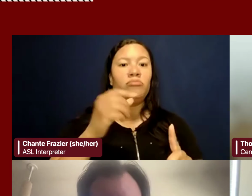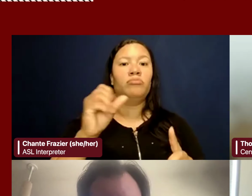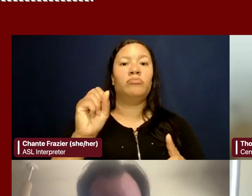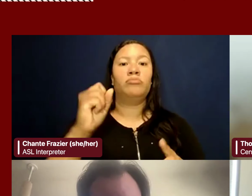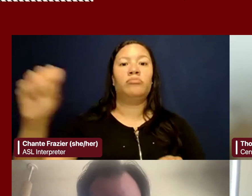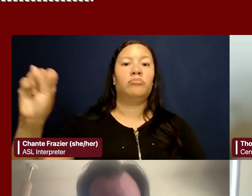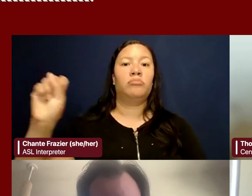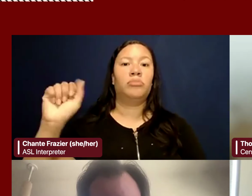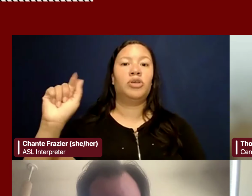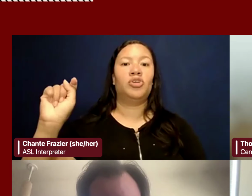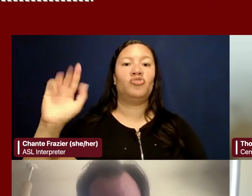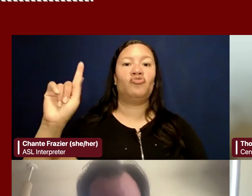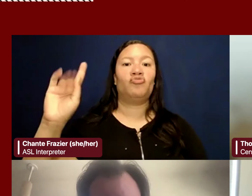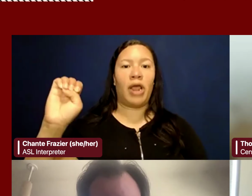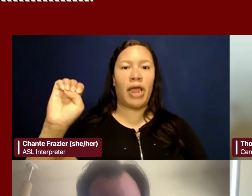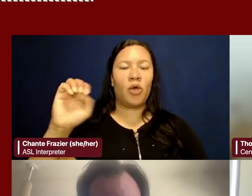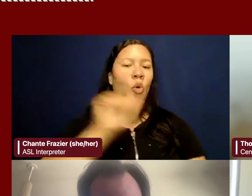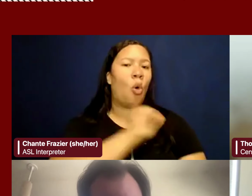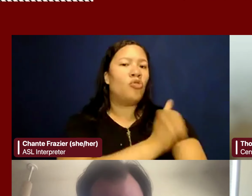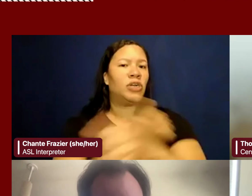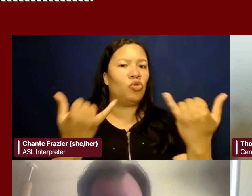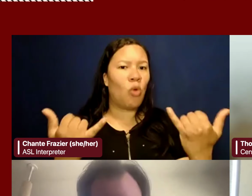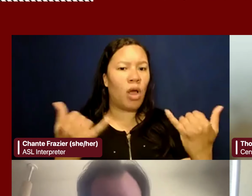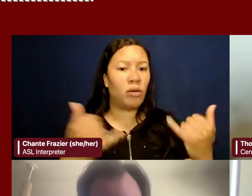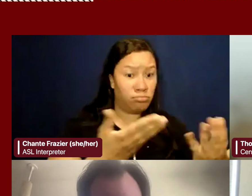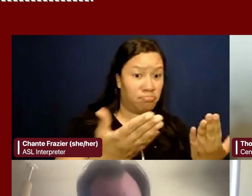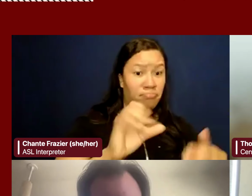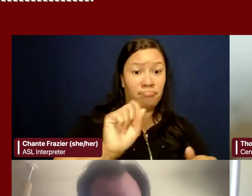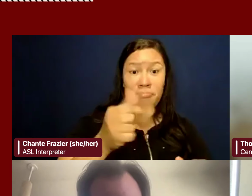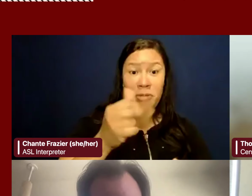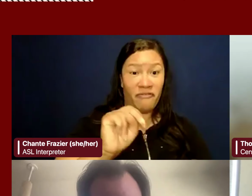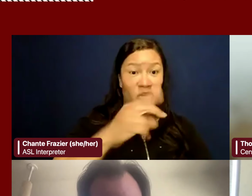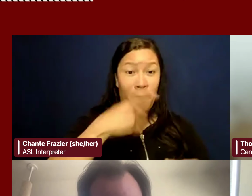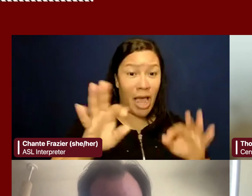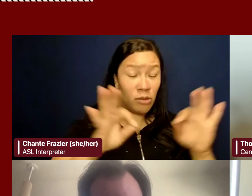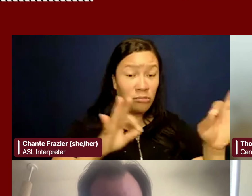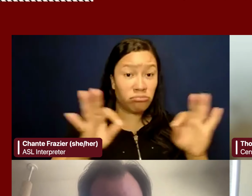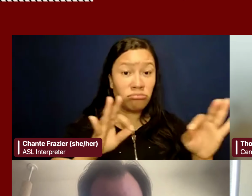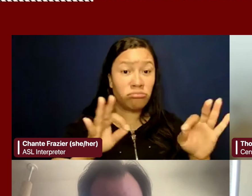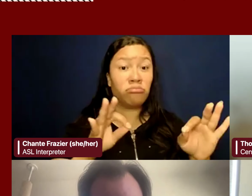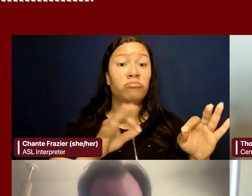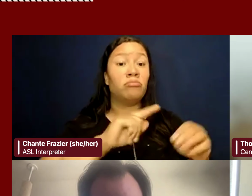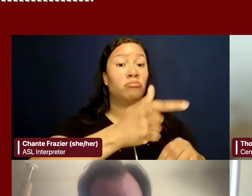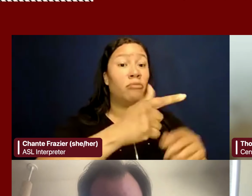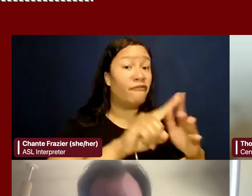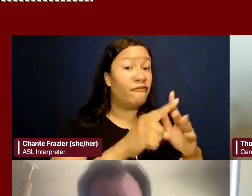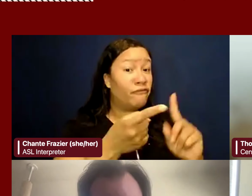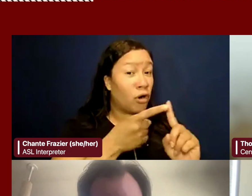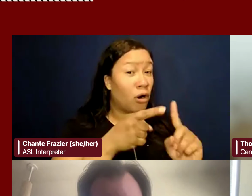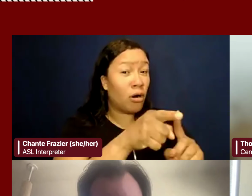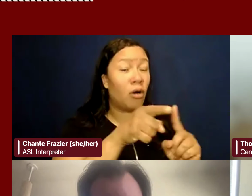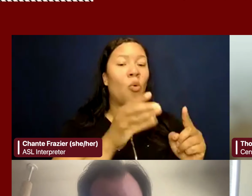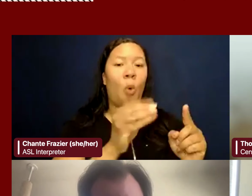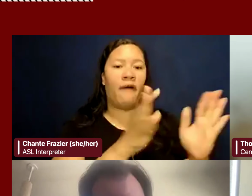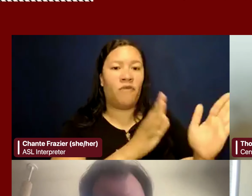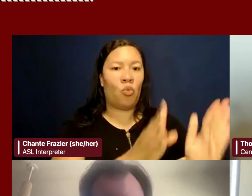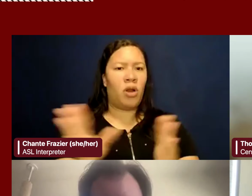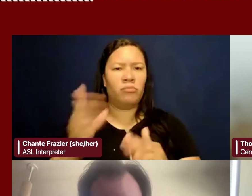And Stefan, maybe I can start with you since you're one of the organizers there. But just tell us a little bit about what led up to the